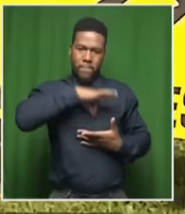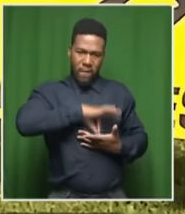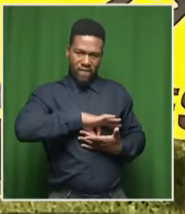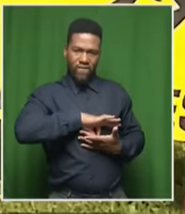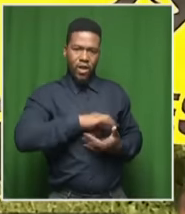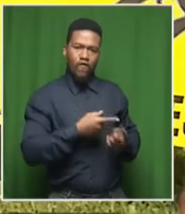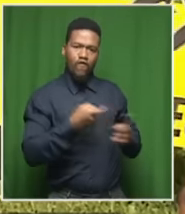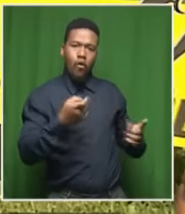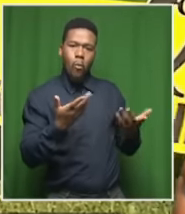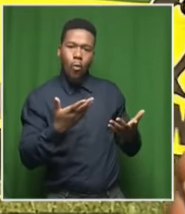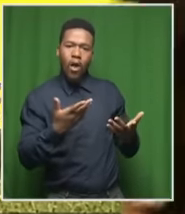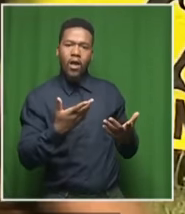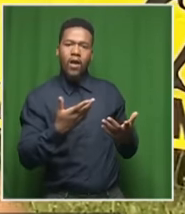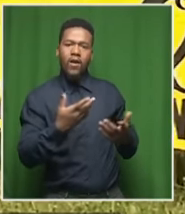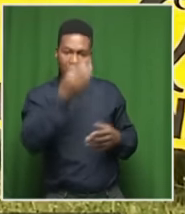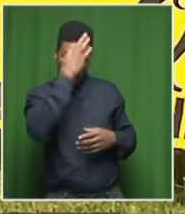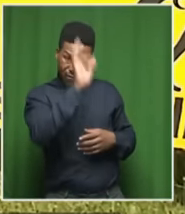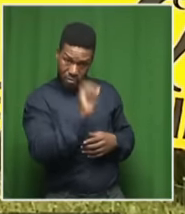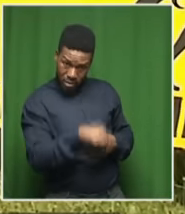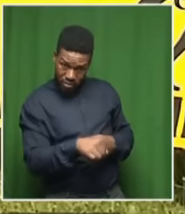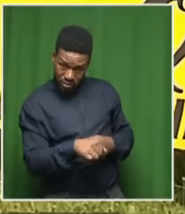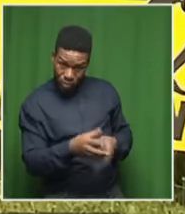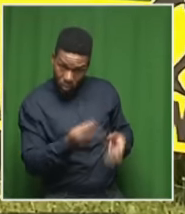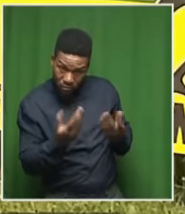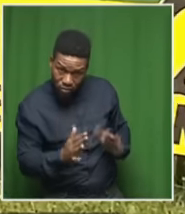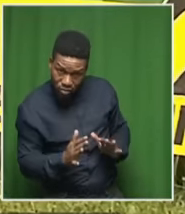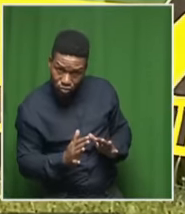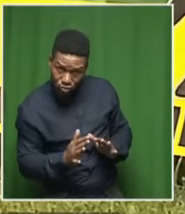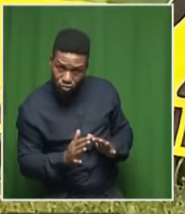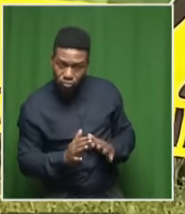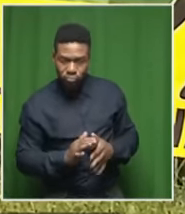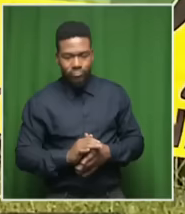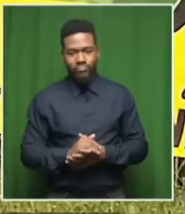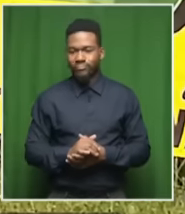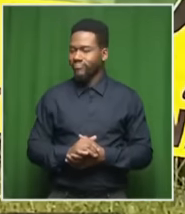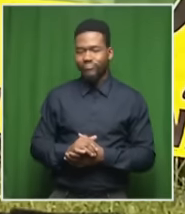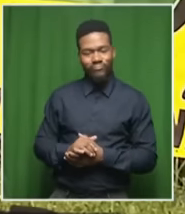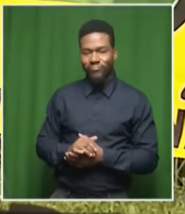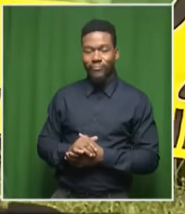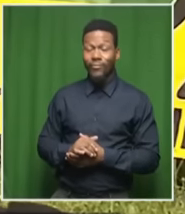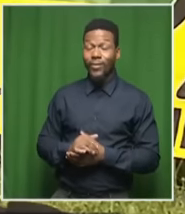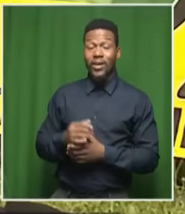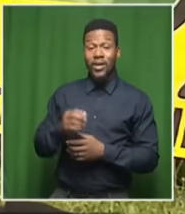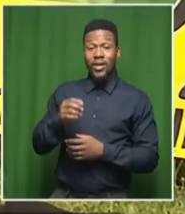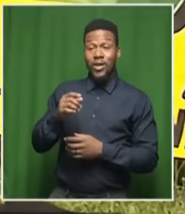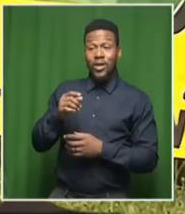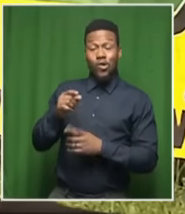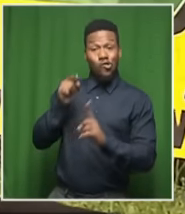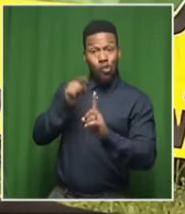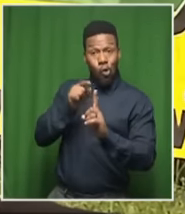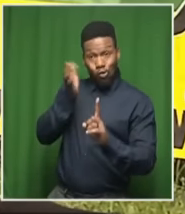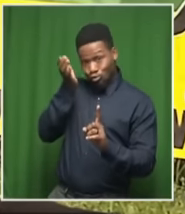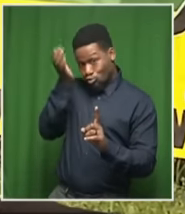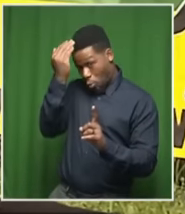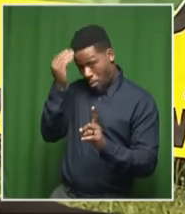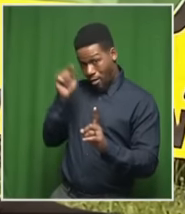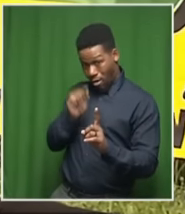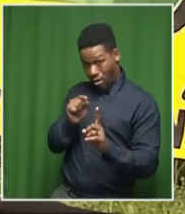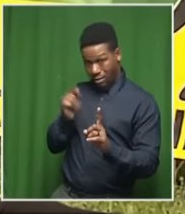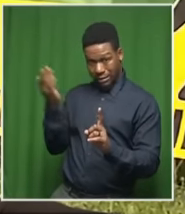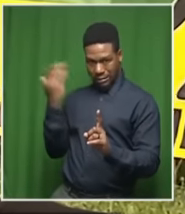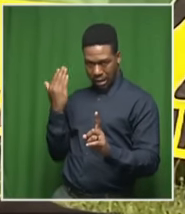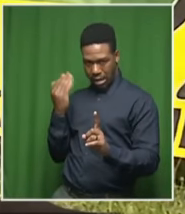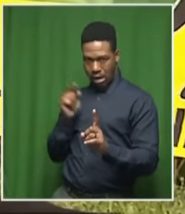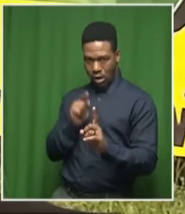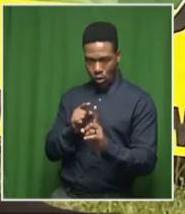resources, state resources. This was never the case? No. You see, under President Zuma, there was only one thing that happened. President Zuma, when he